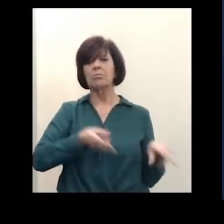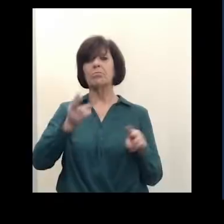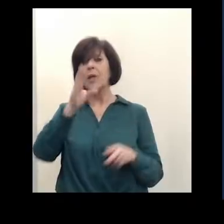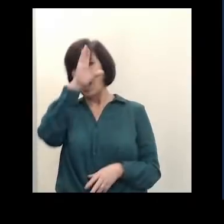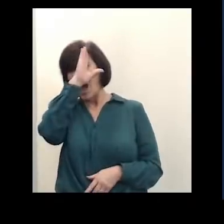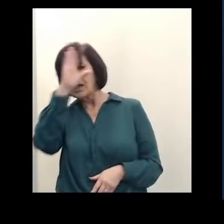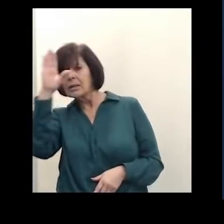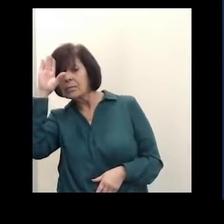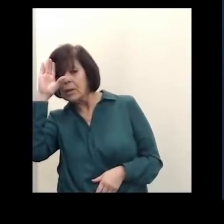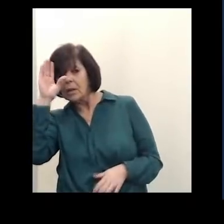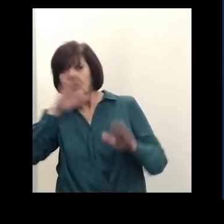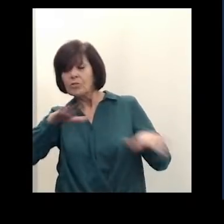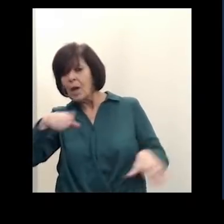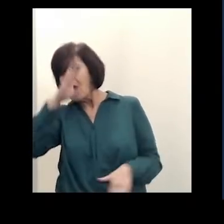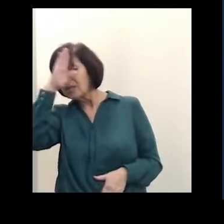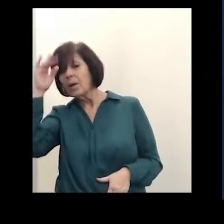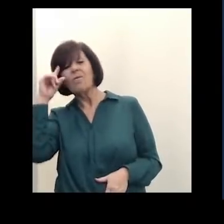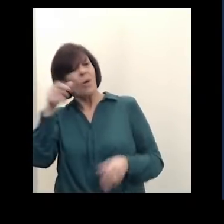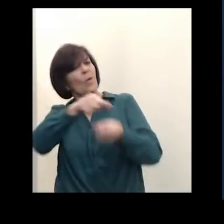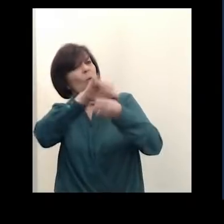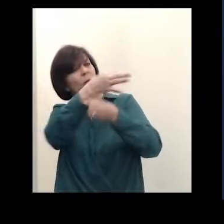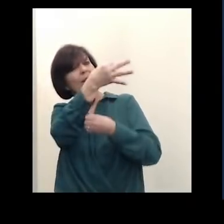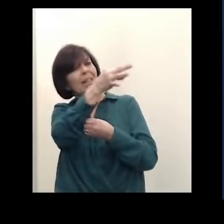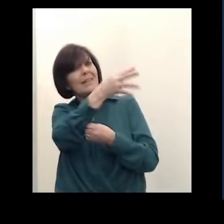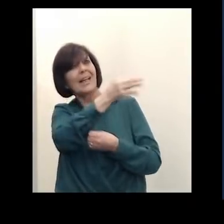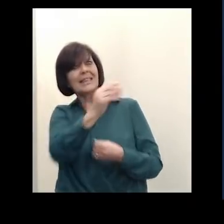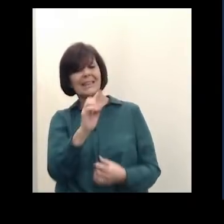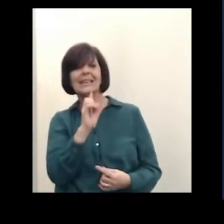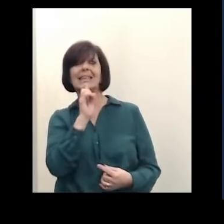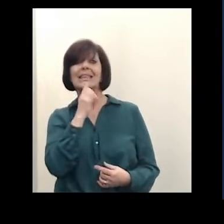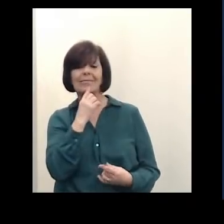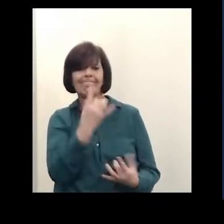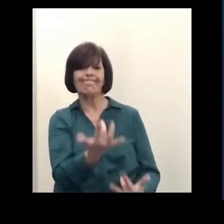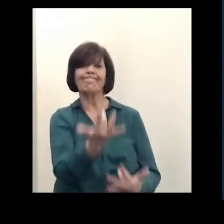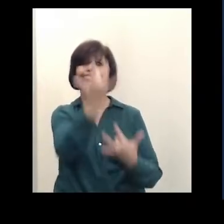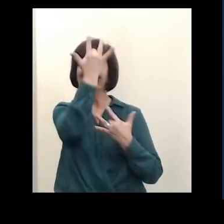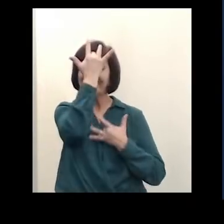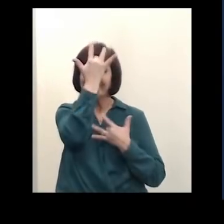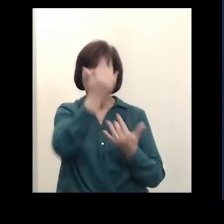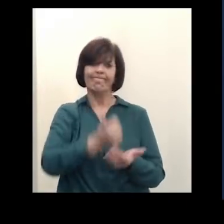for COVID-19 and the serious illness that